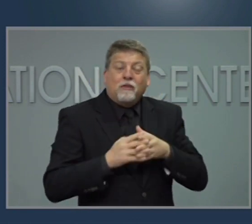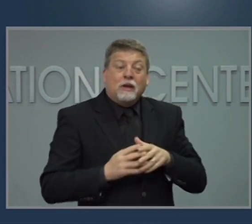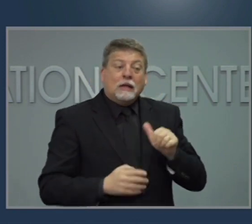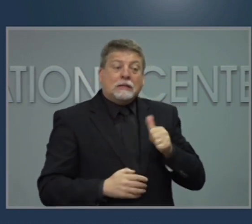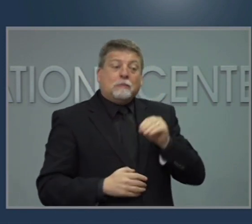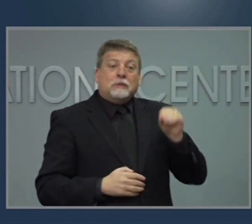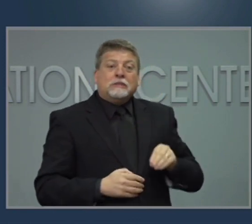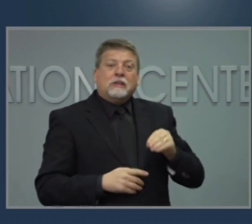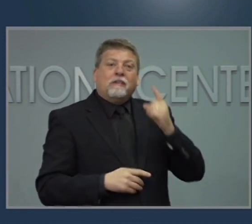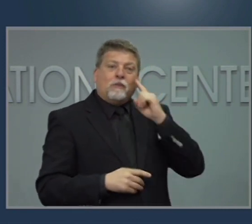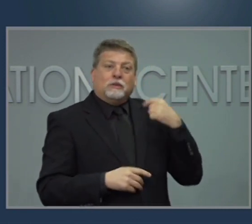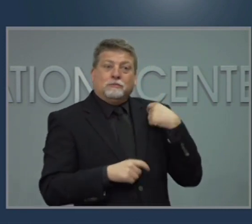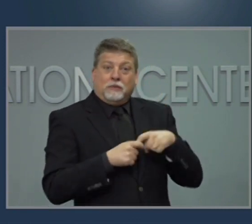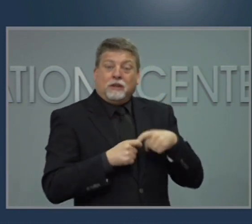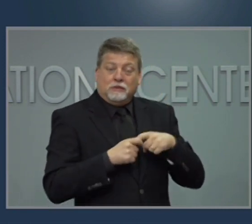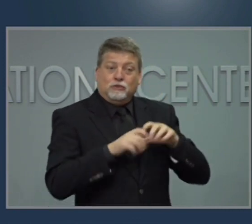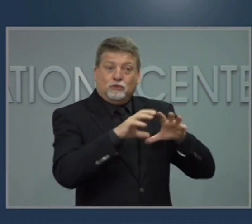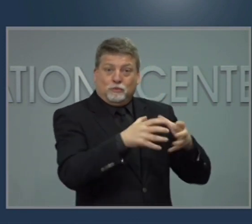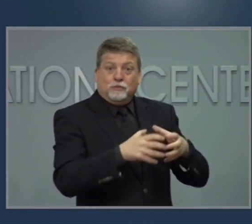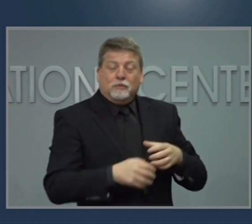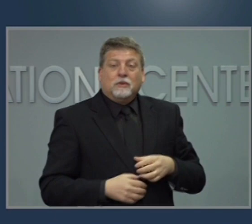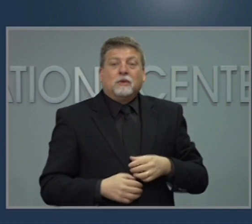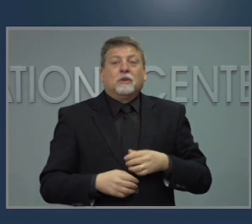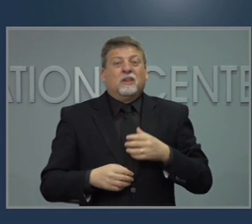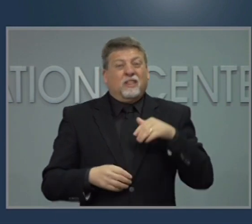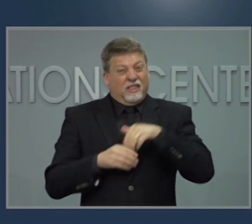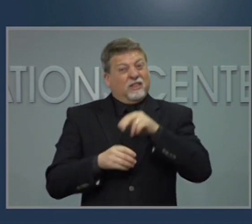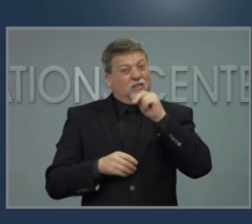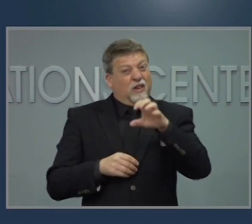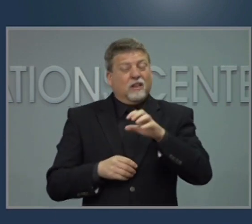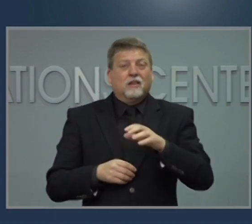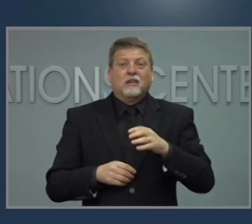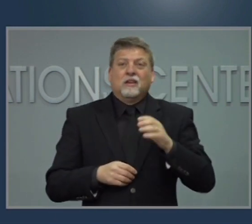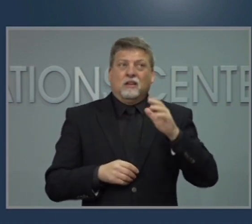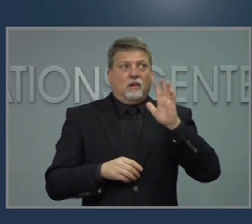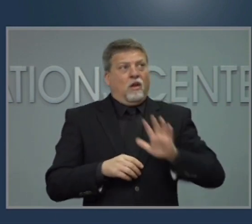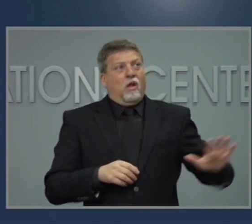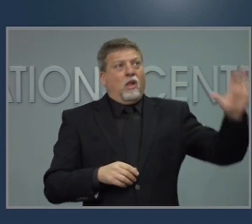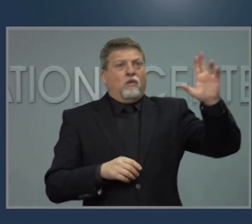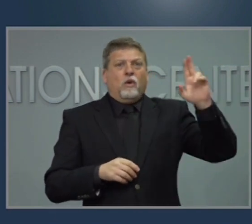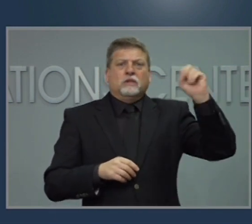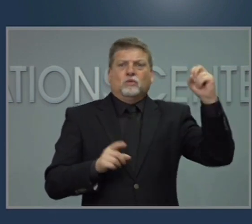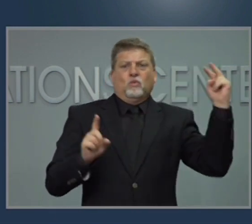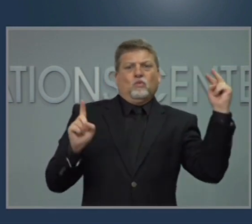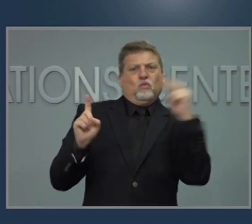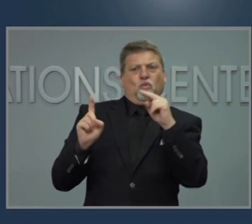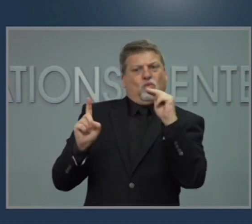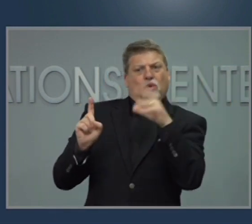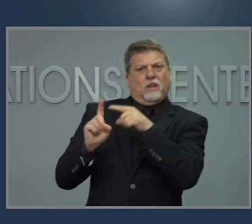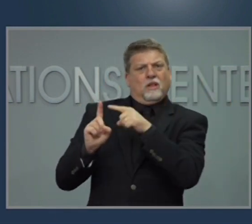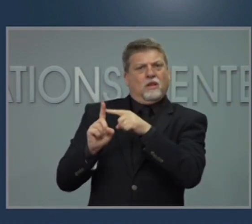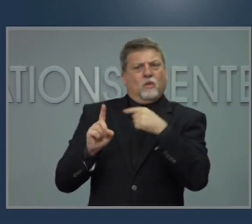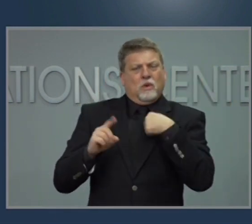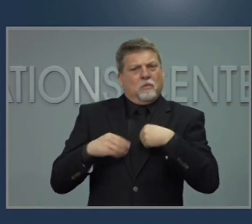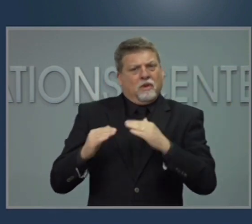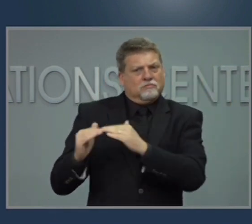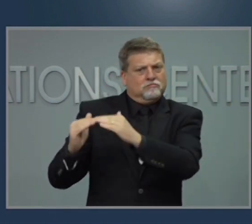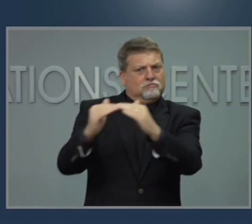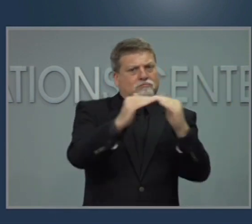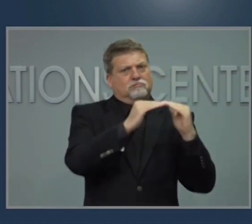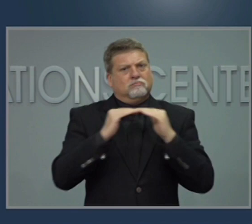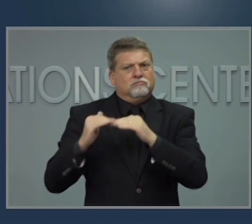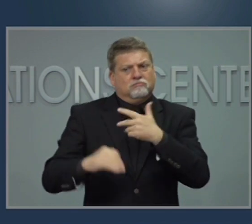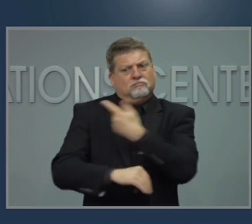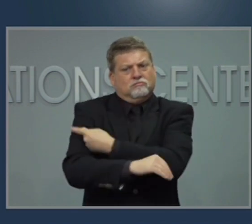to Hispanic Latinx. And here in North Carolina, we've gotten national recognition for closing that racial and ethnic vaccine gap that's